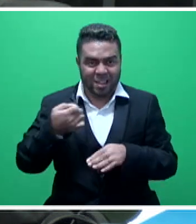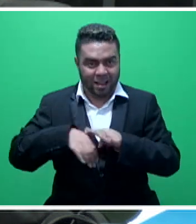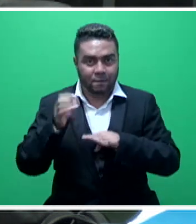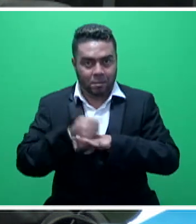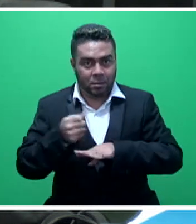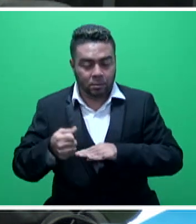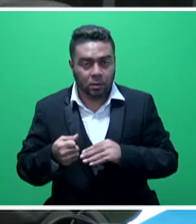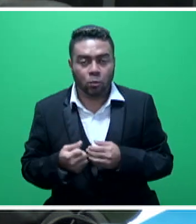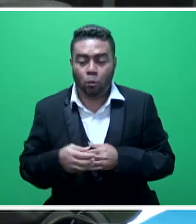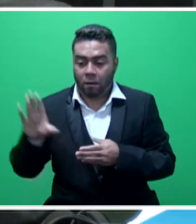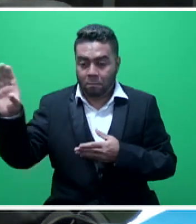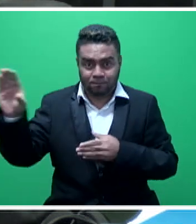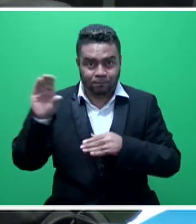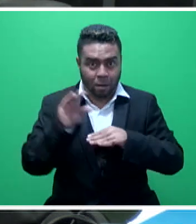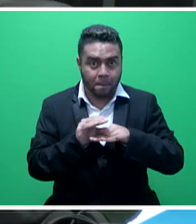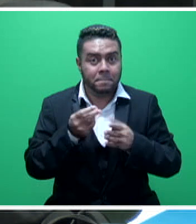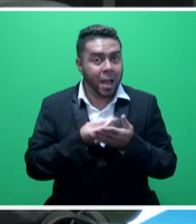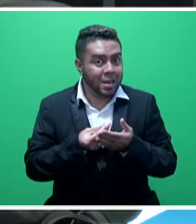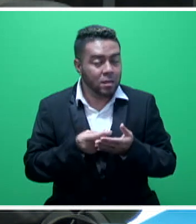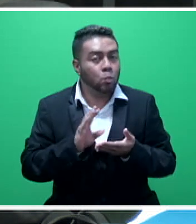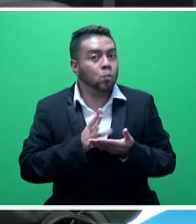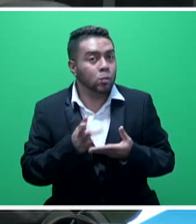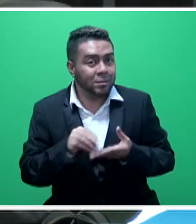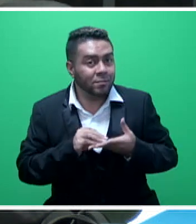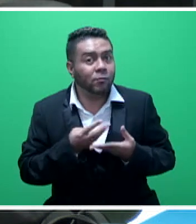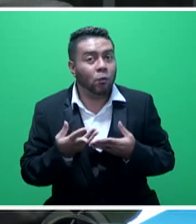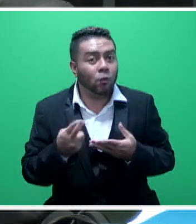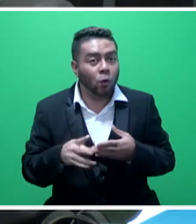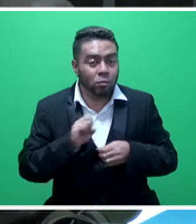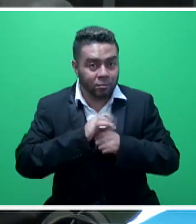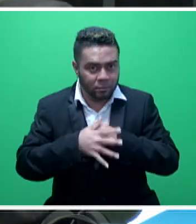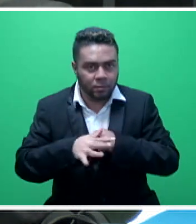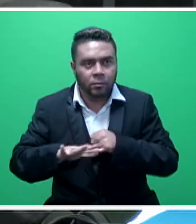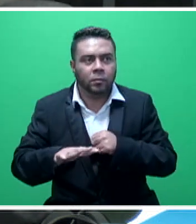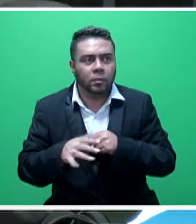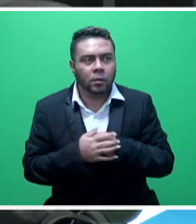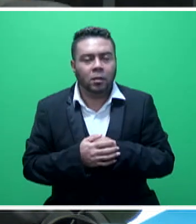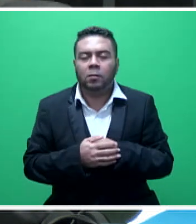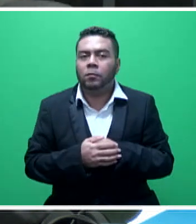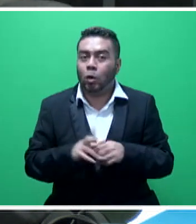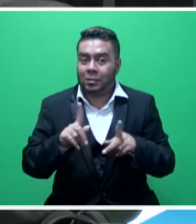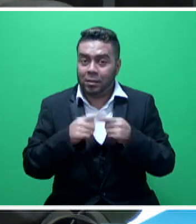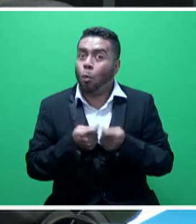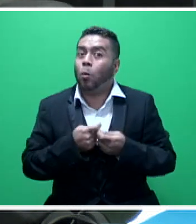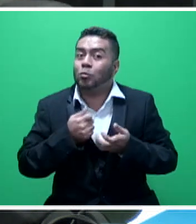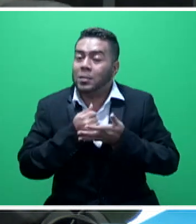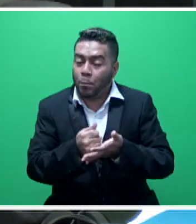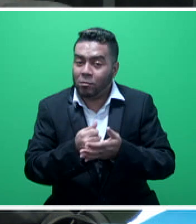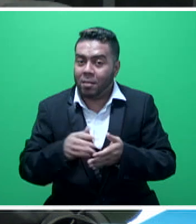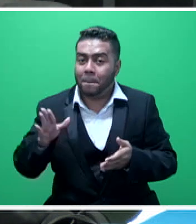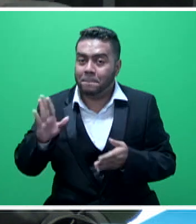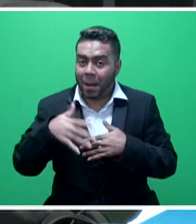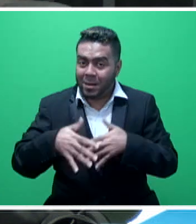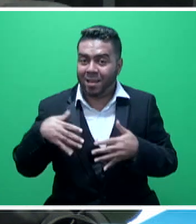response will be used to strengthen and support the multi-agency incident management team in supporting the public health response in the